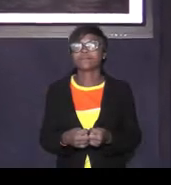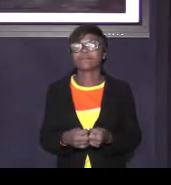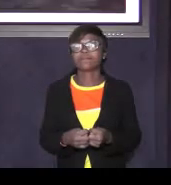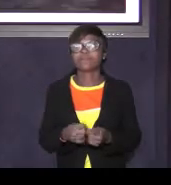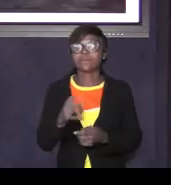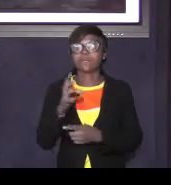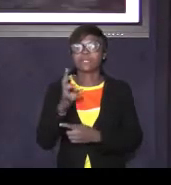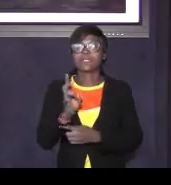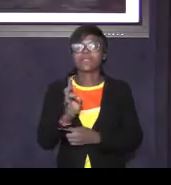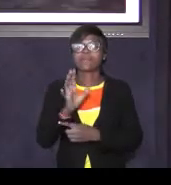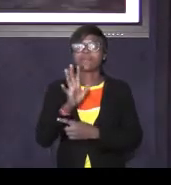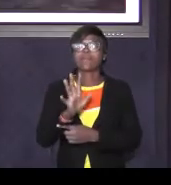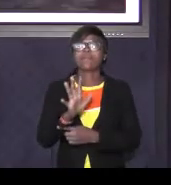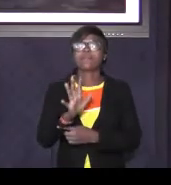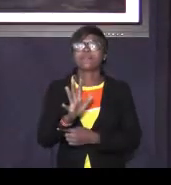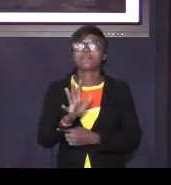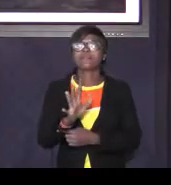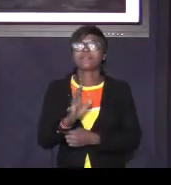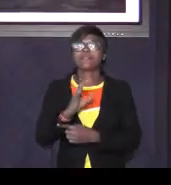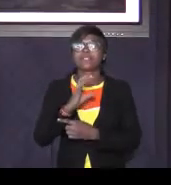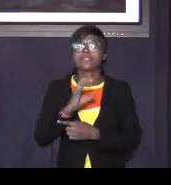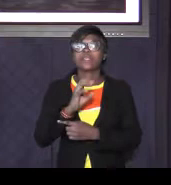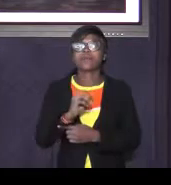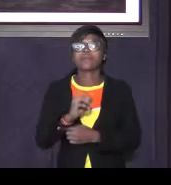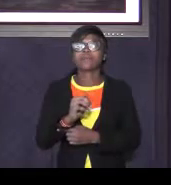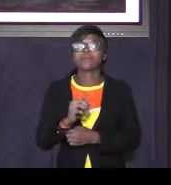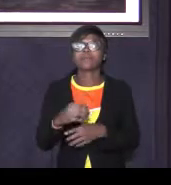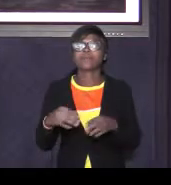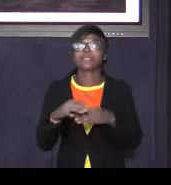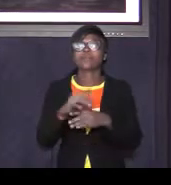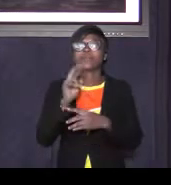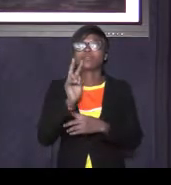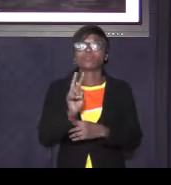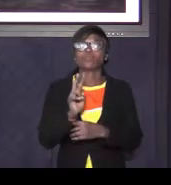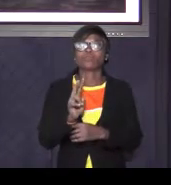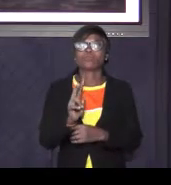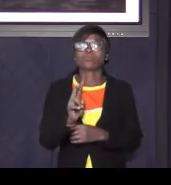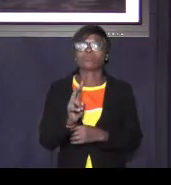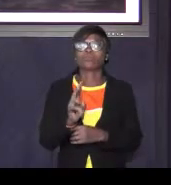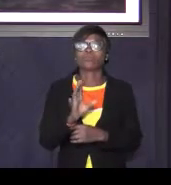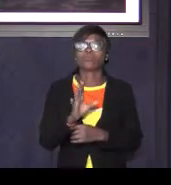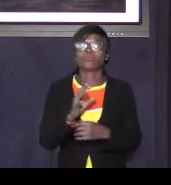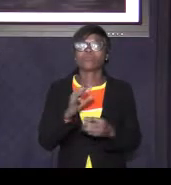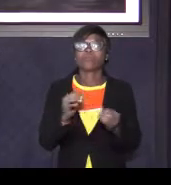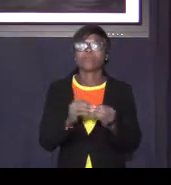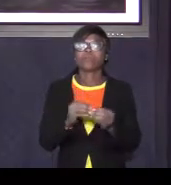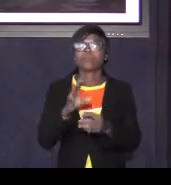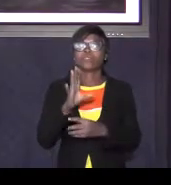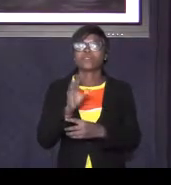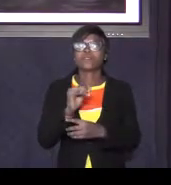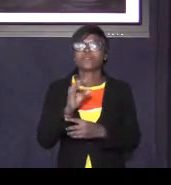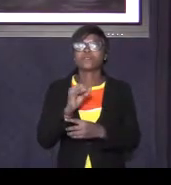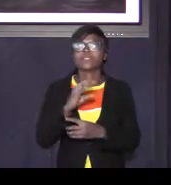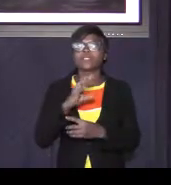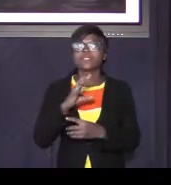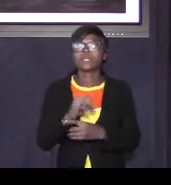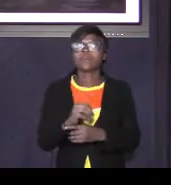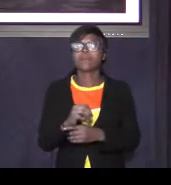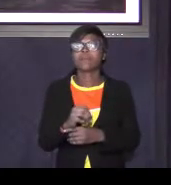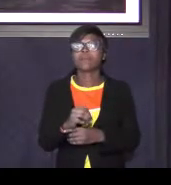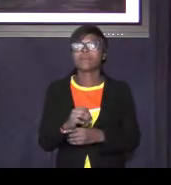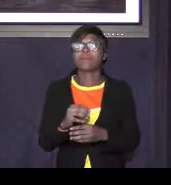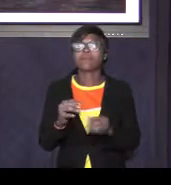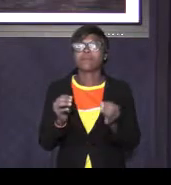Okay, so 75 centimeters squares plus 50 centimeters squares plus